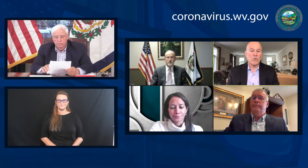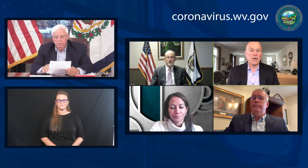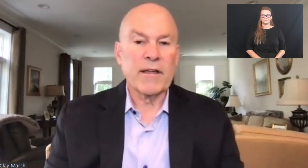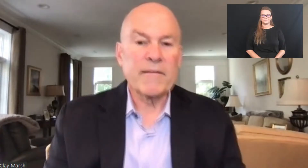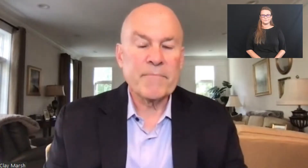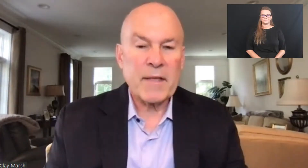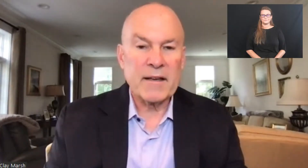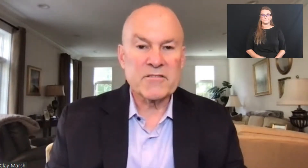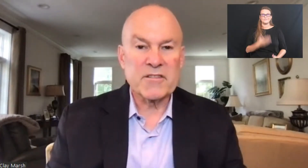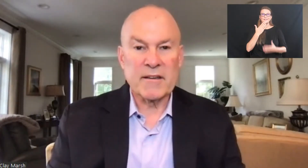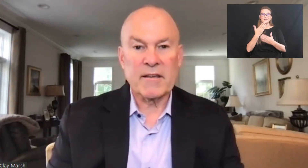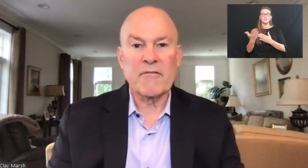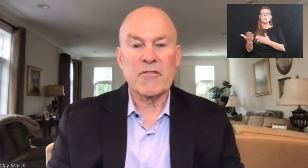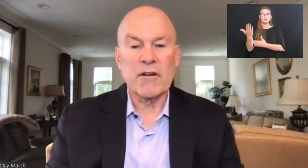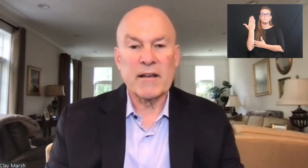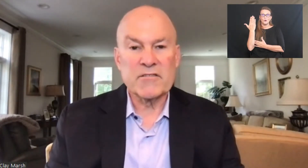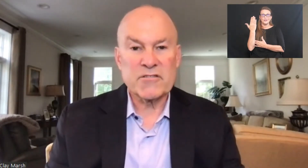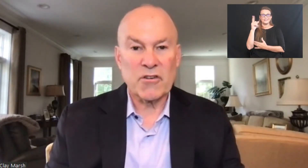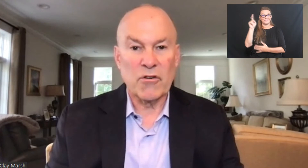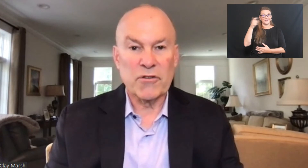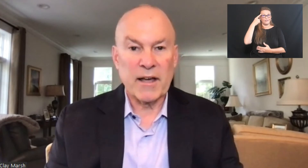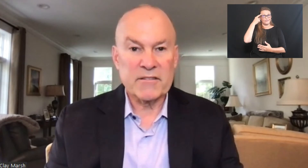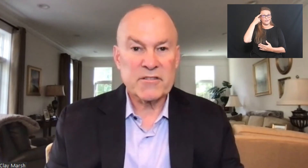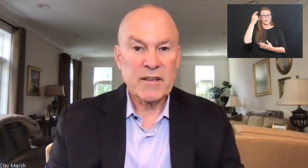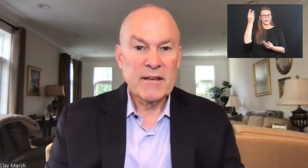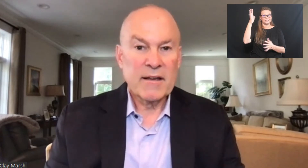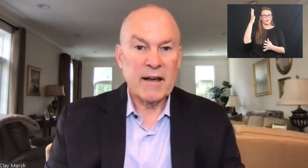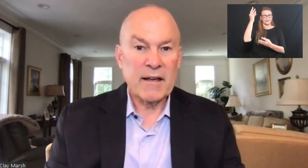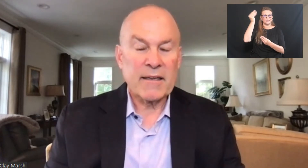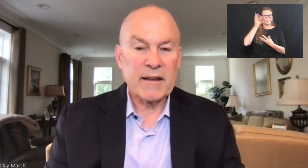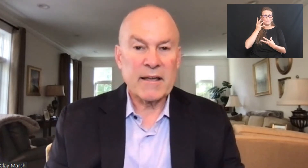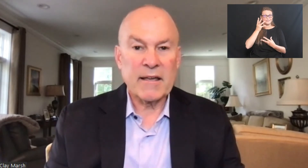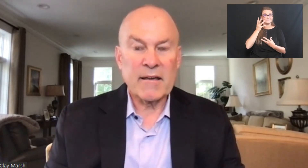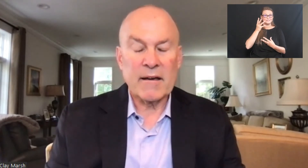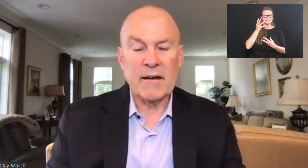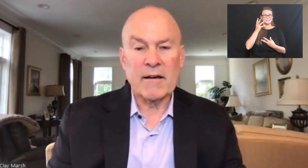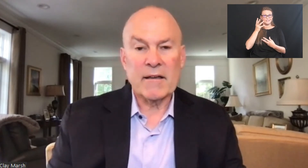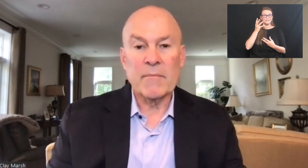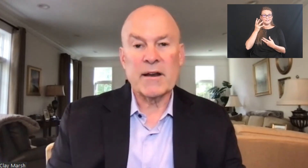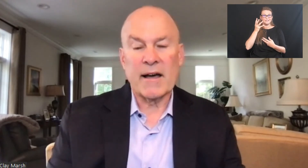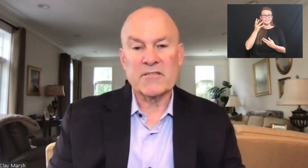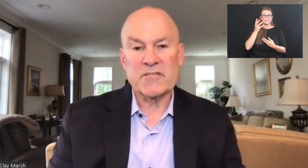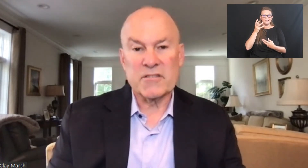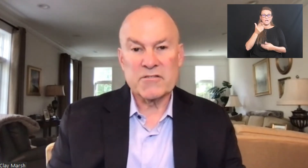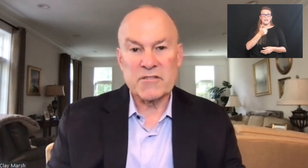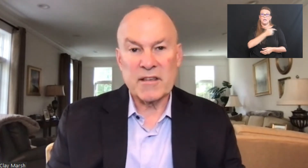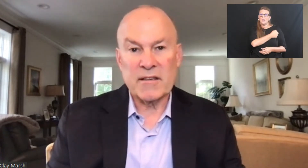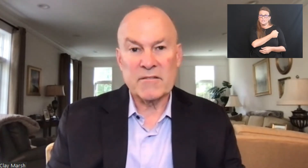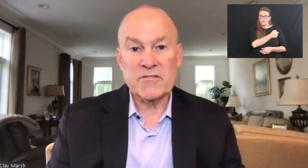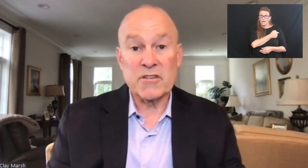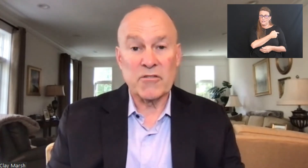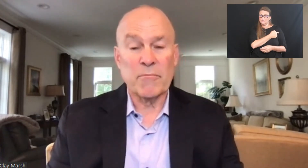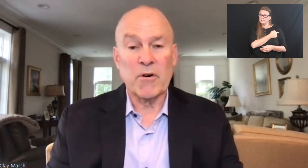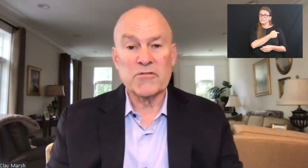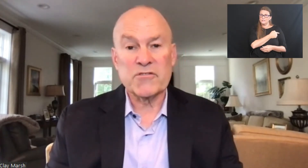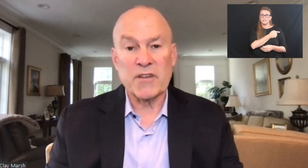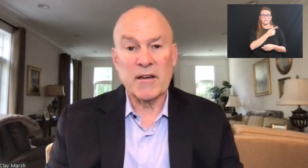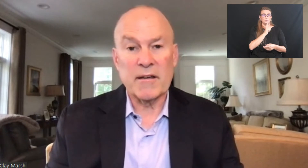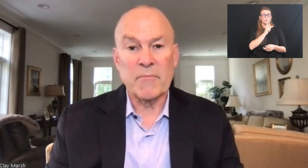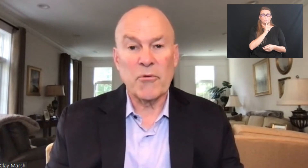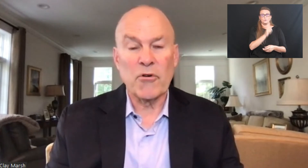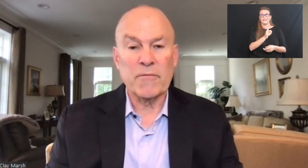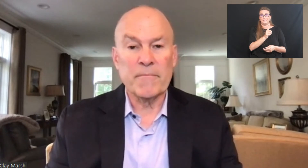Well, good morning. As the governor has told us, getting immunized is still the